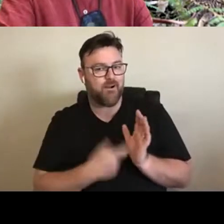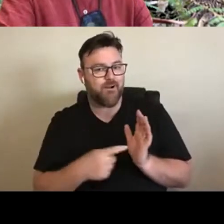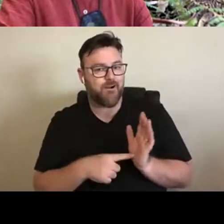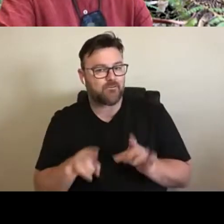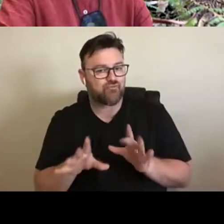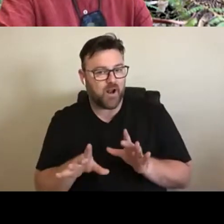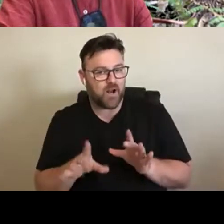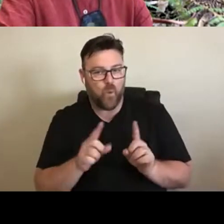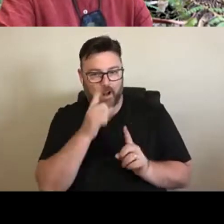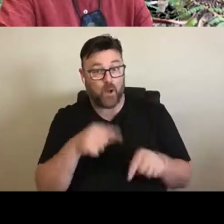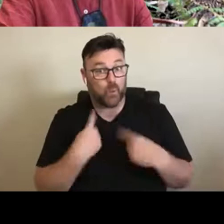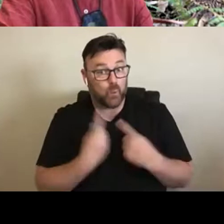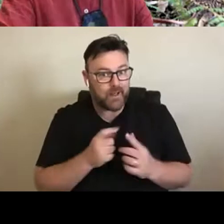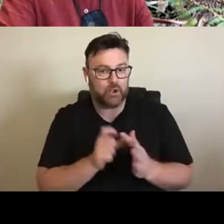network.